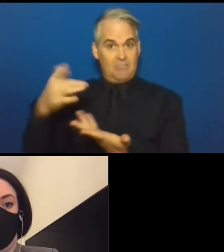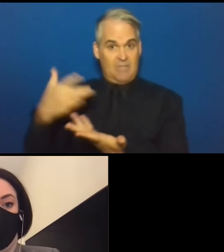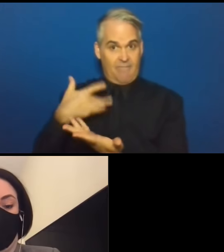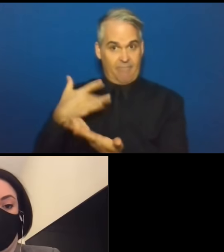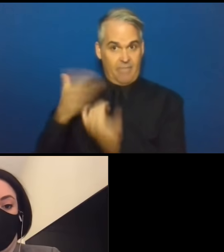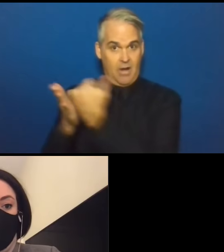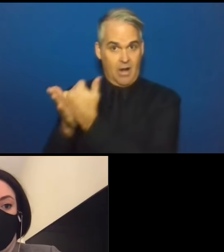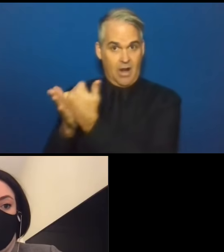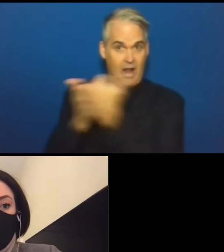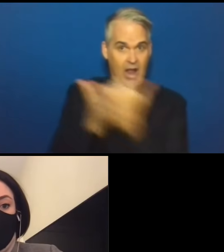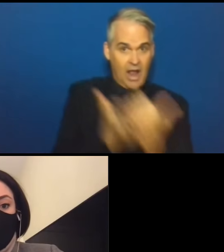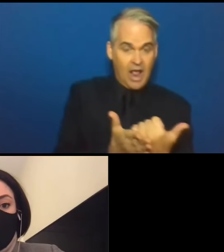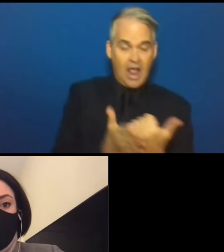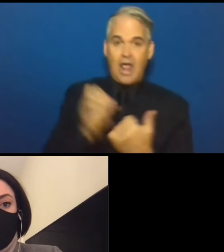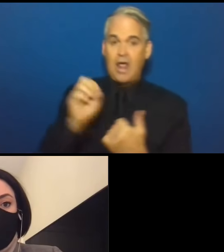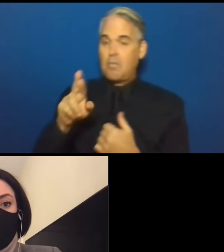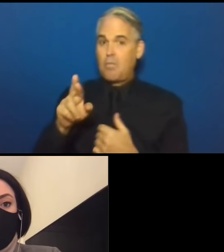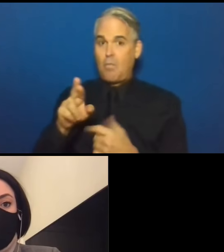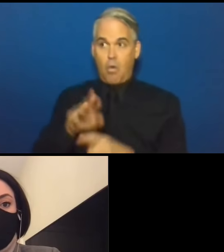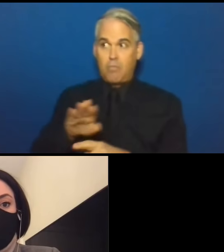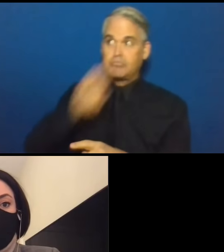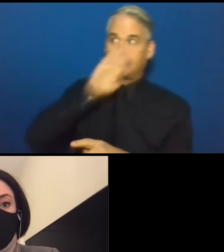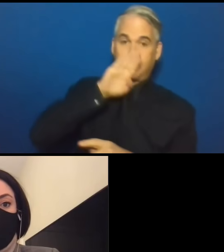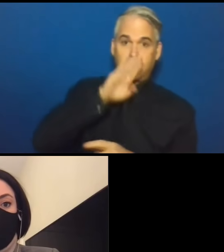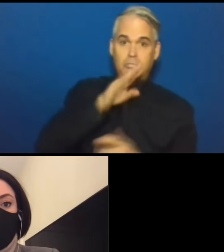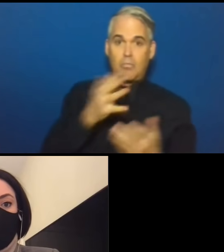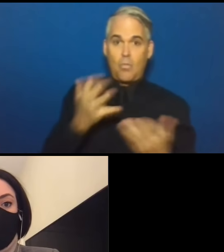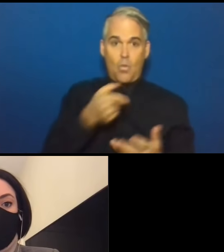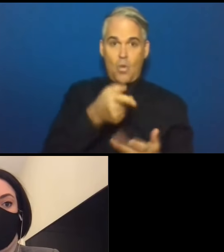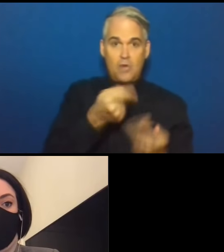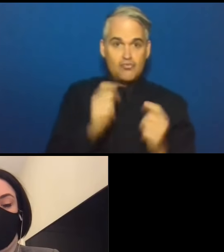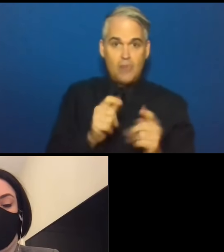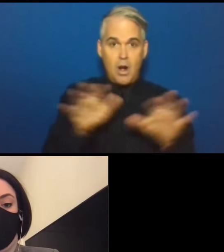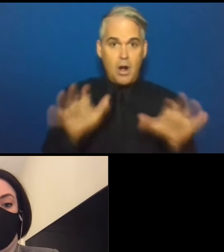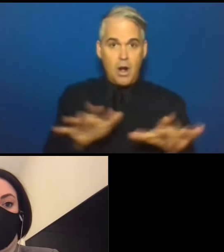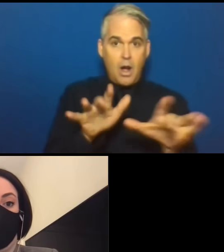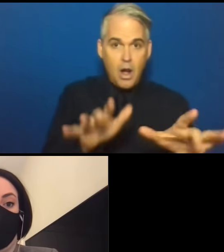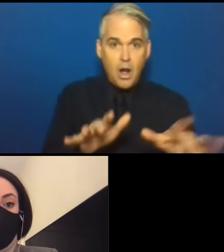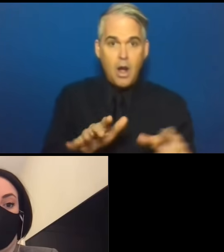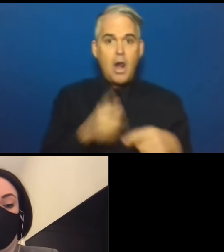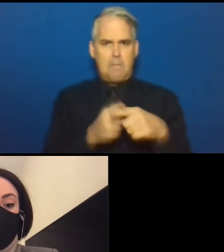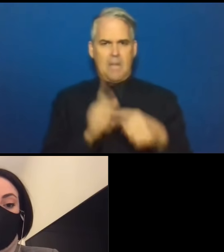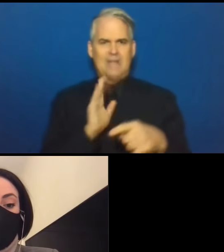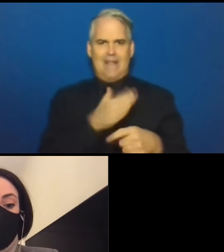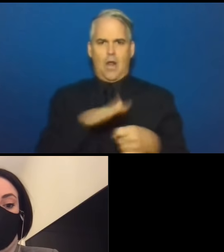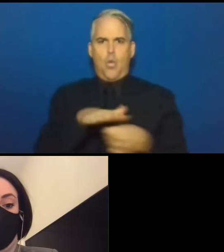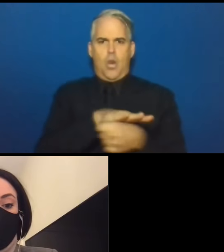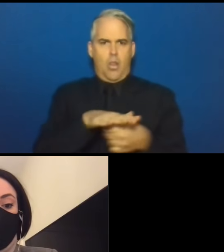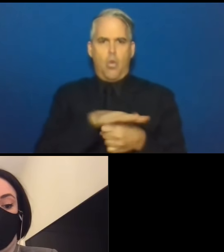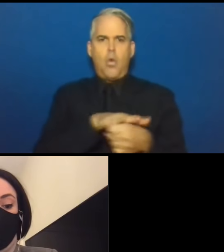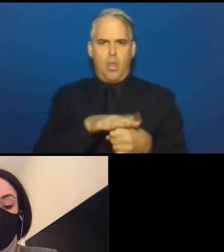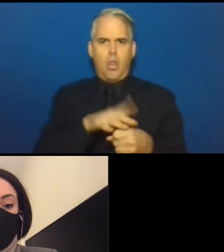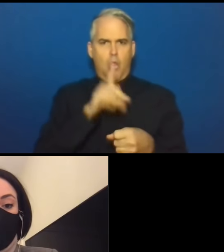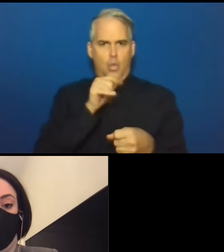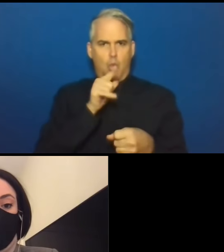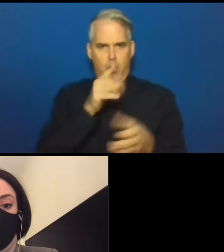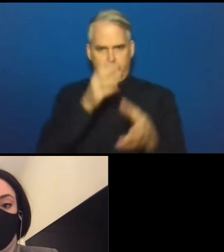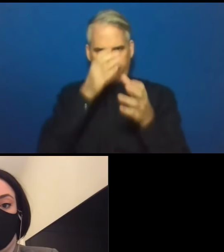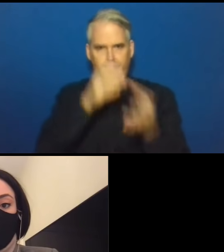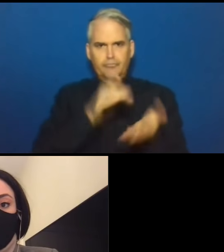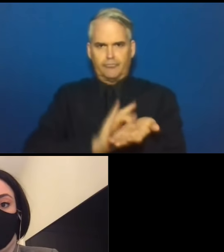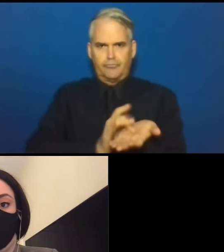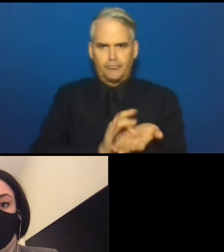hampered your efforts and the efforts of our local public health authorities to